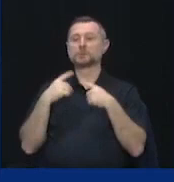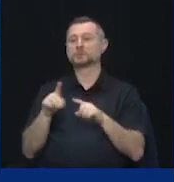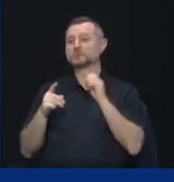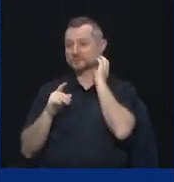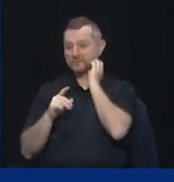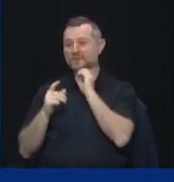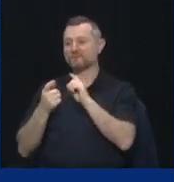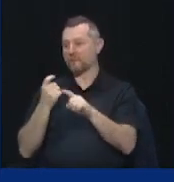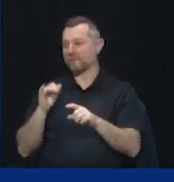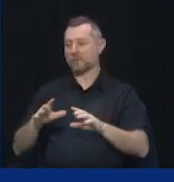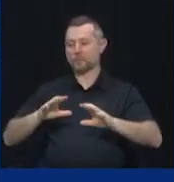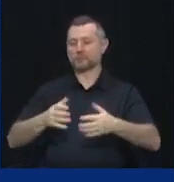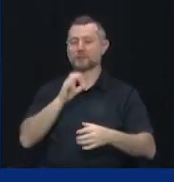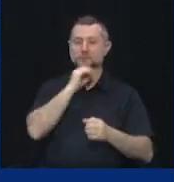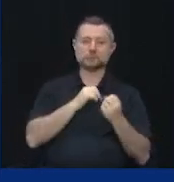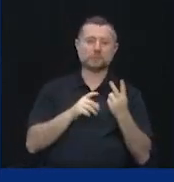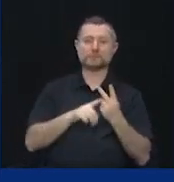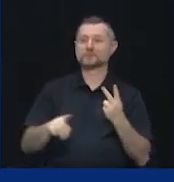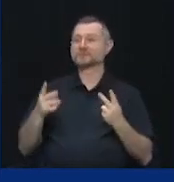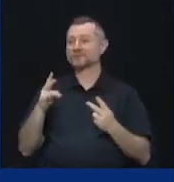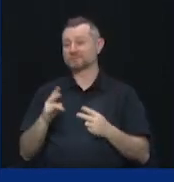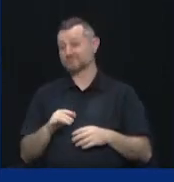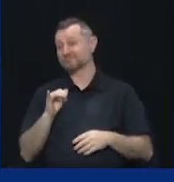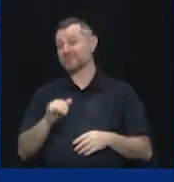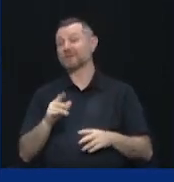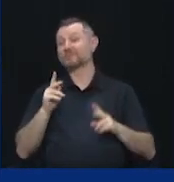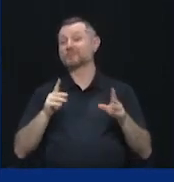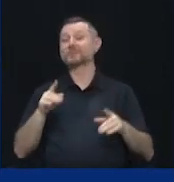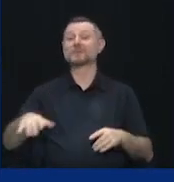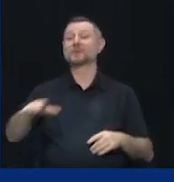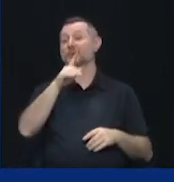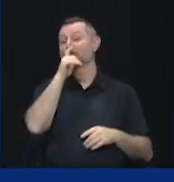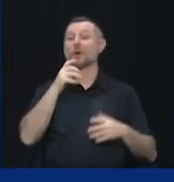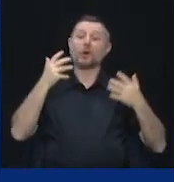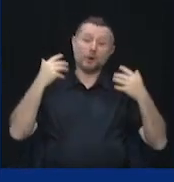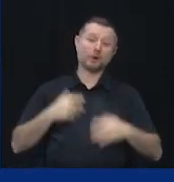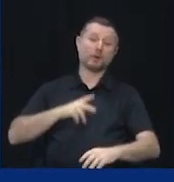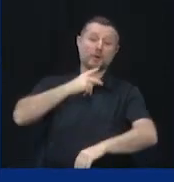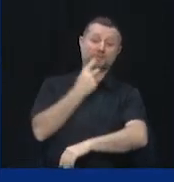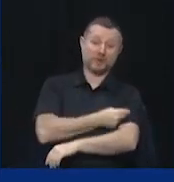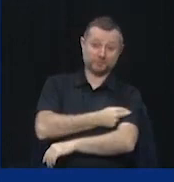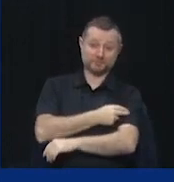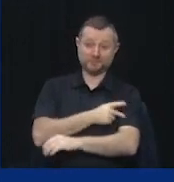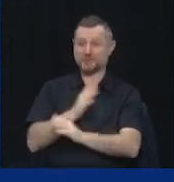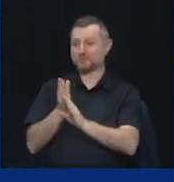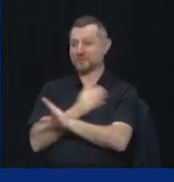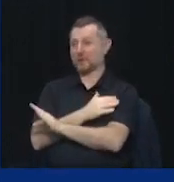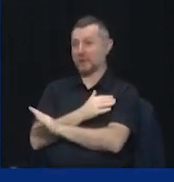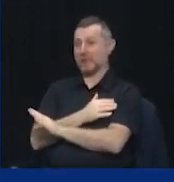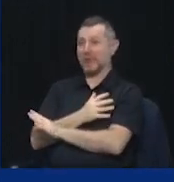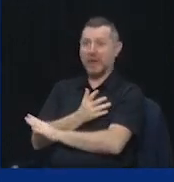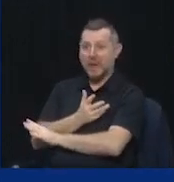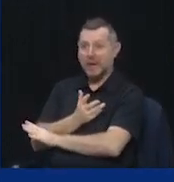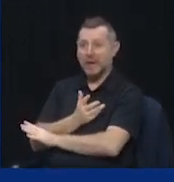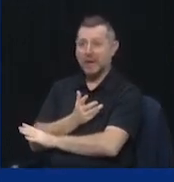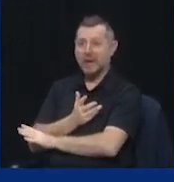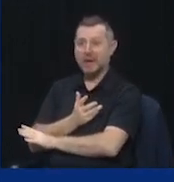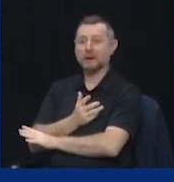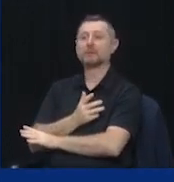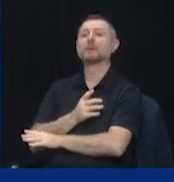universe. People who receive the vaccine earlier have a greater chance to